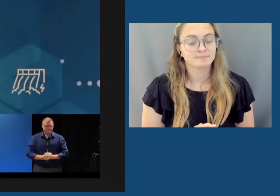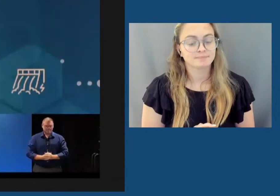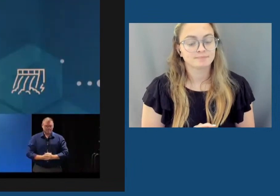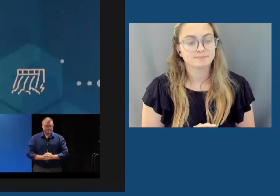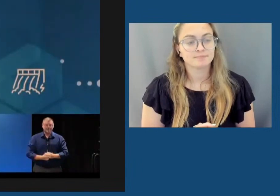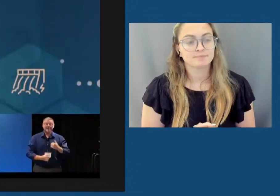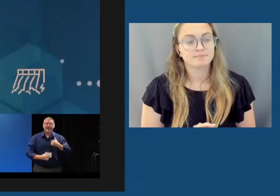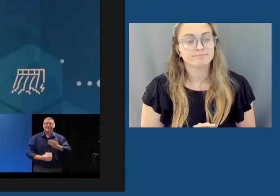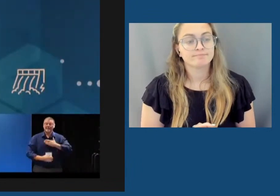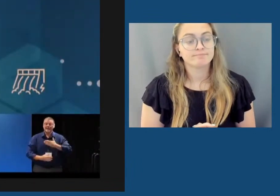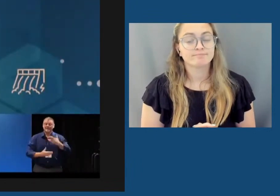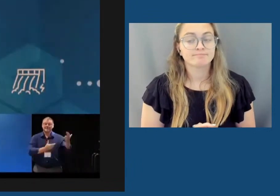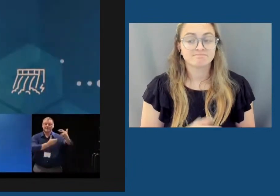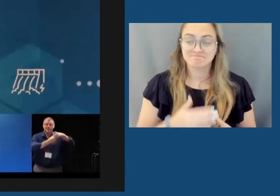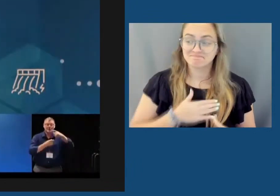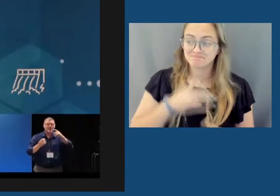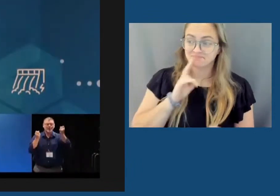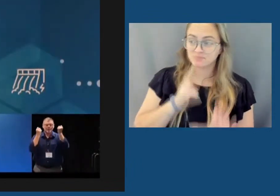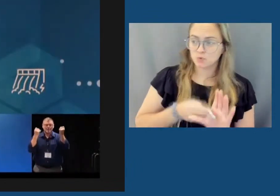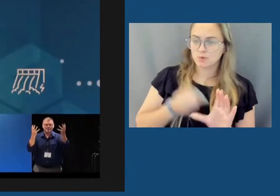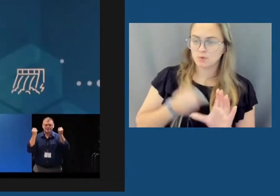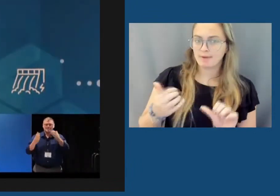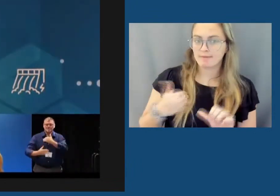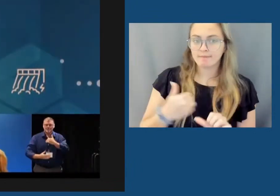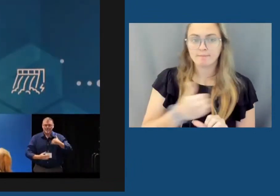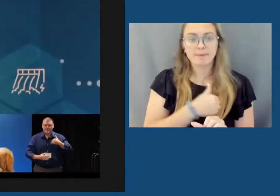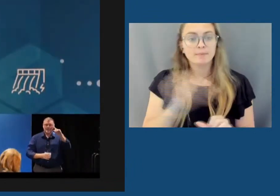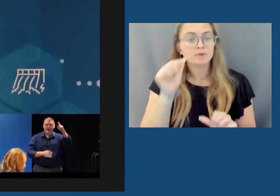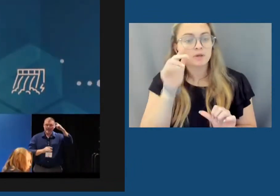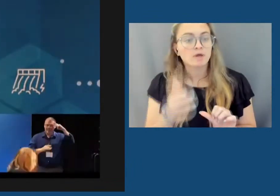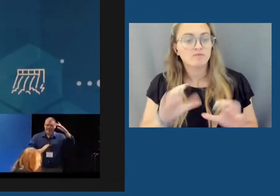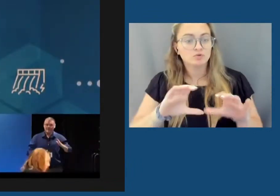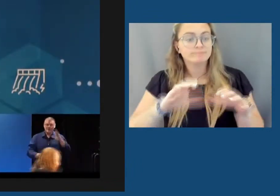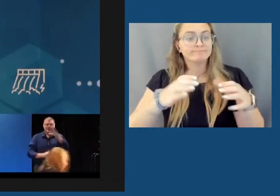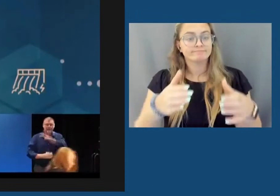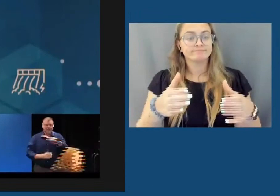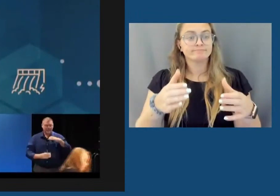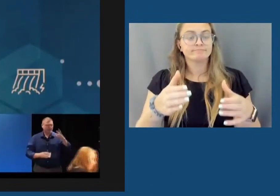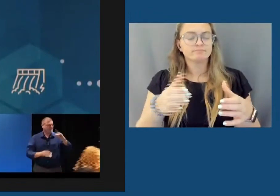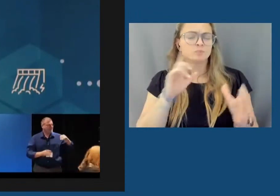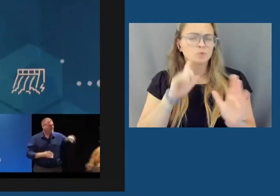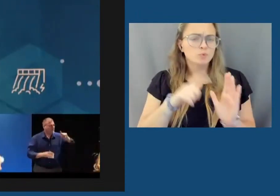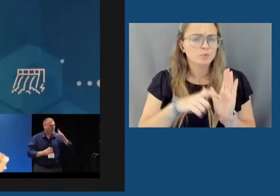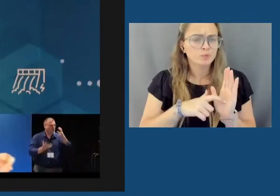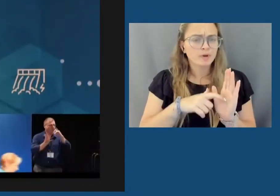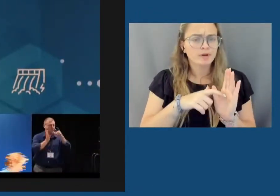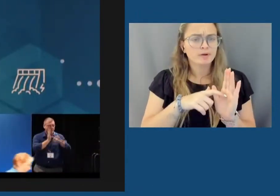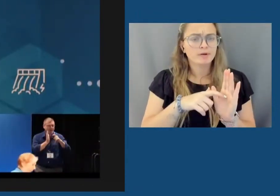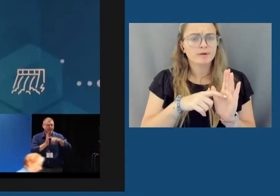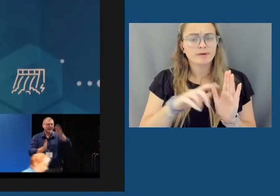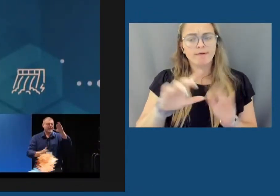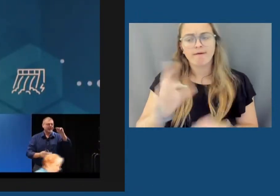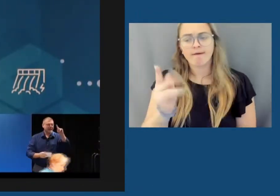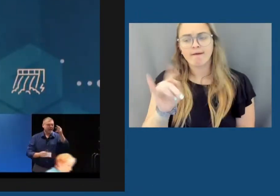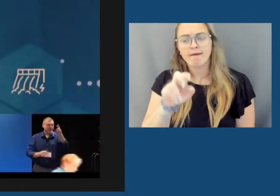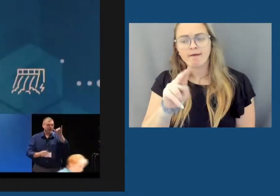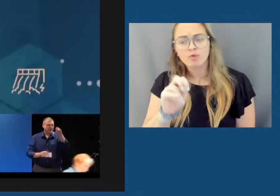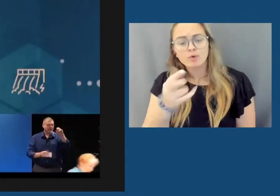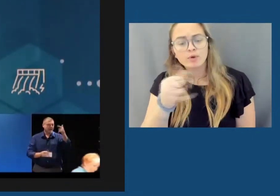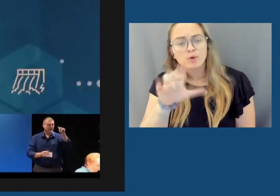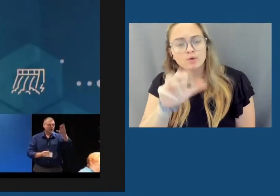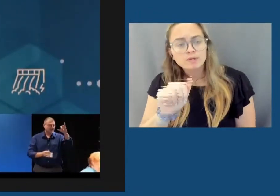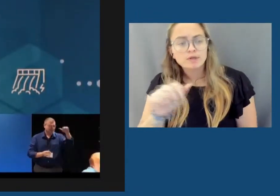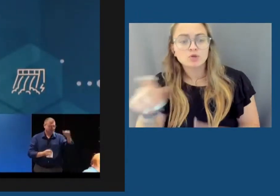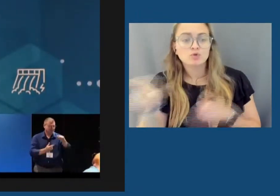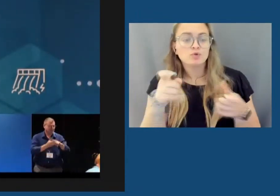I'm pleased to be joined by many members of the governor's cabinet, and I want to recognize certainly Catherine Garcia, Director of State